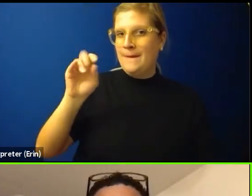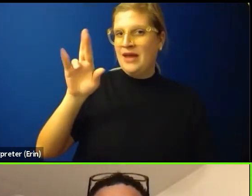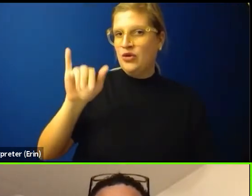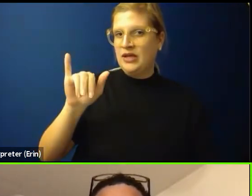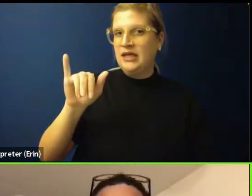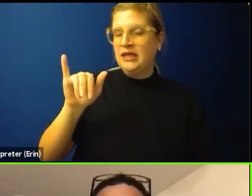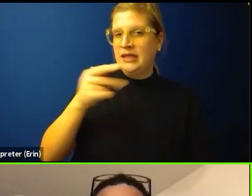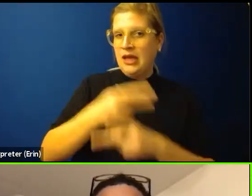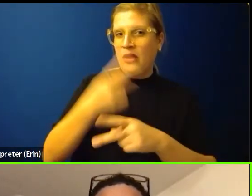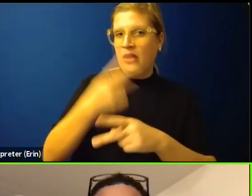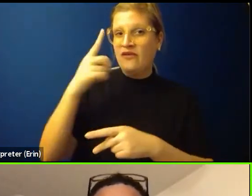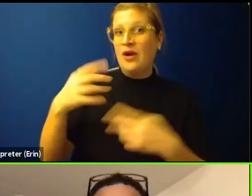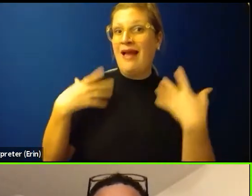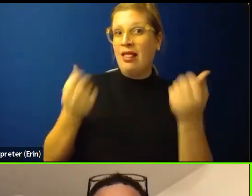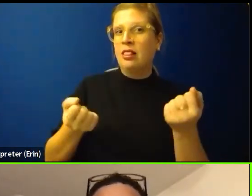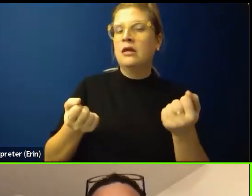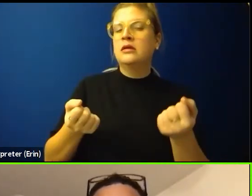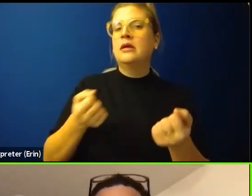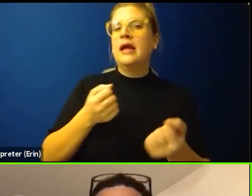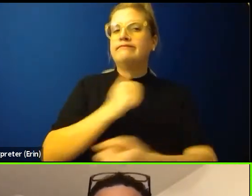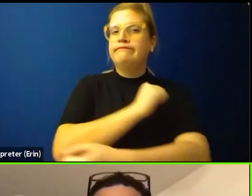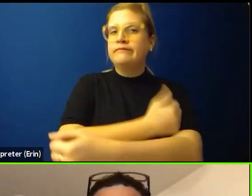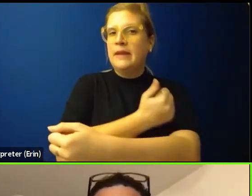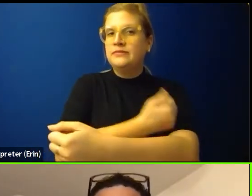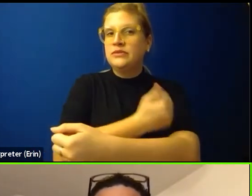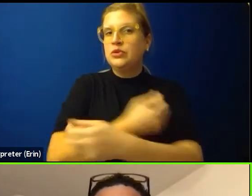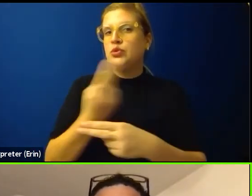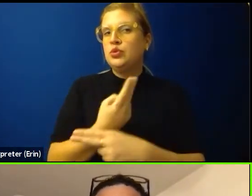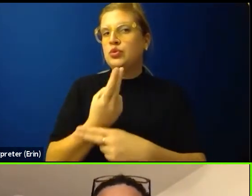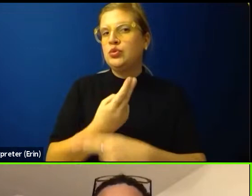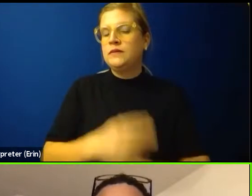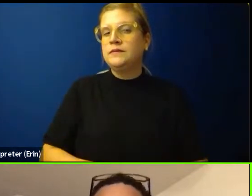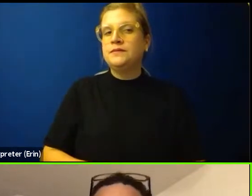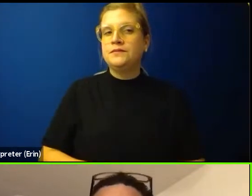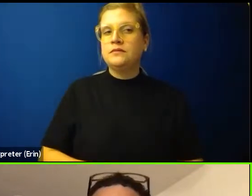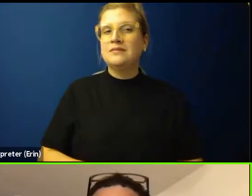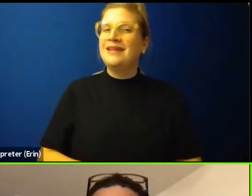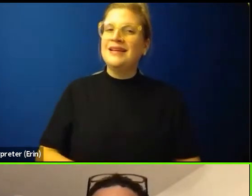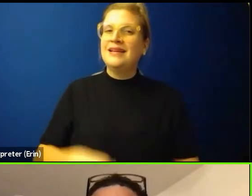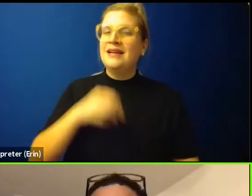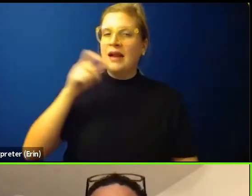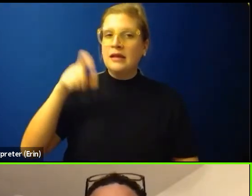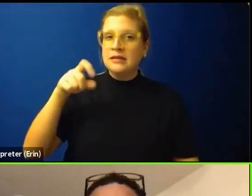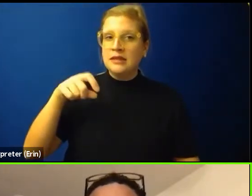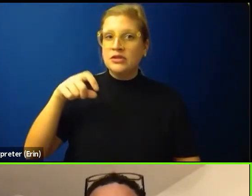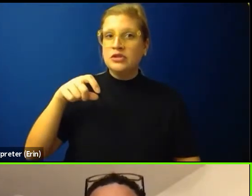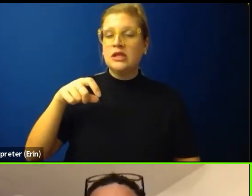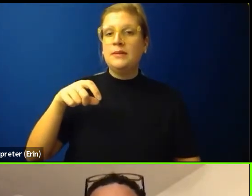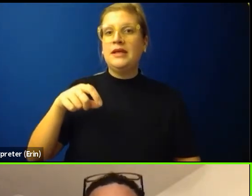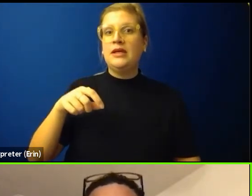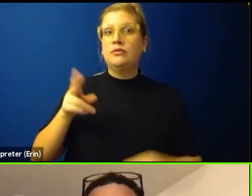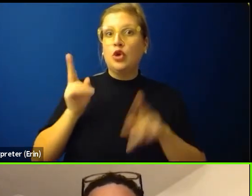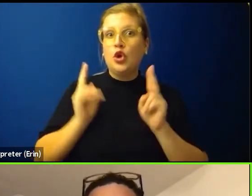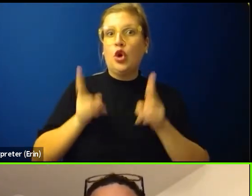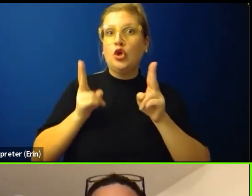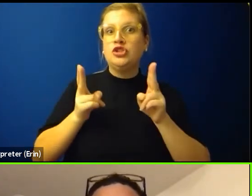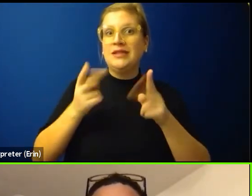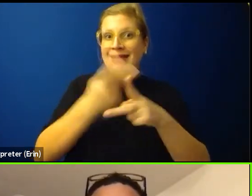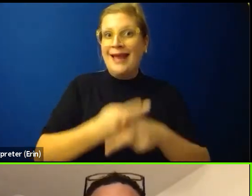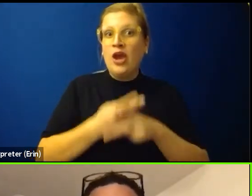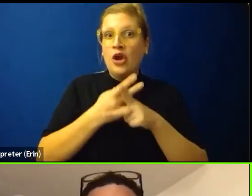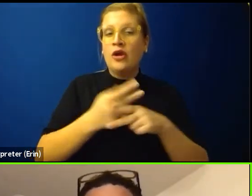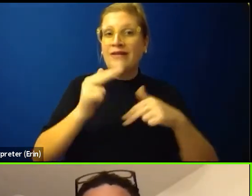and substance use. But we wouldn't necessarily be an urgent care facility. However, we would be working